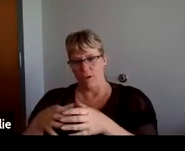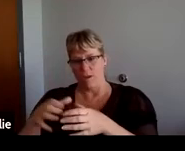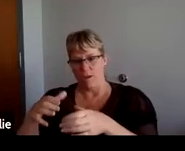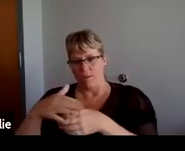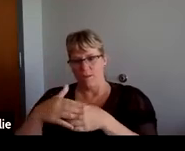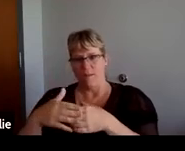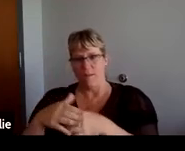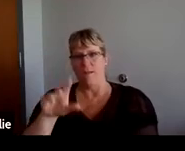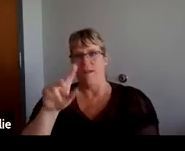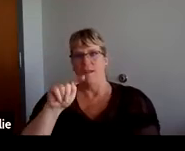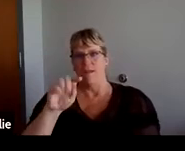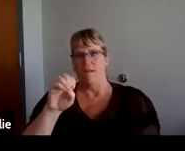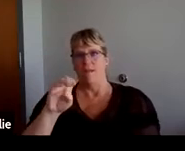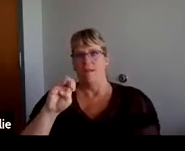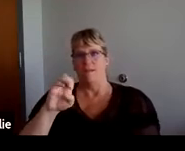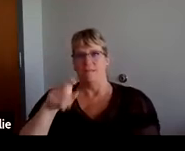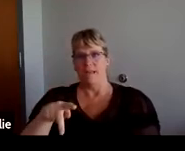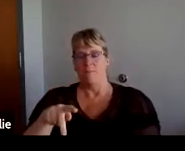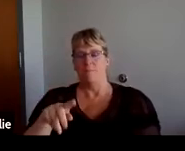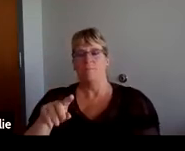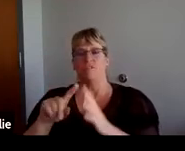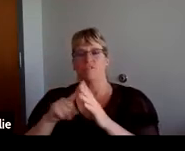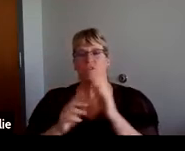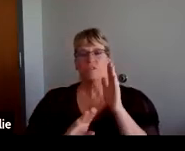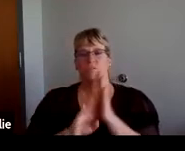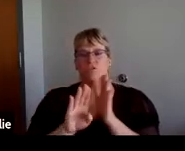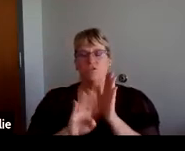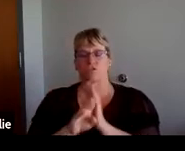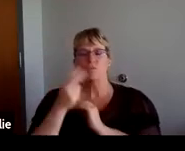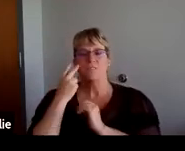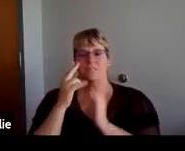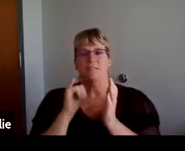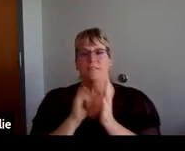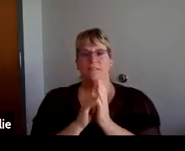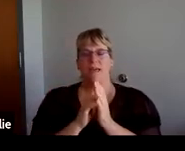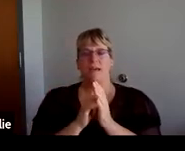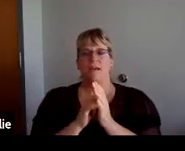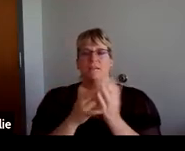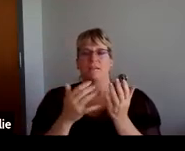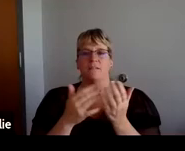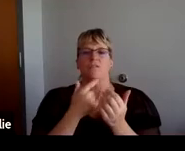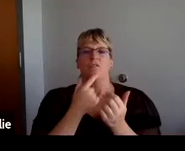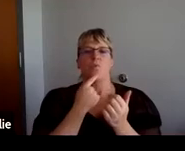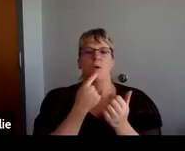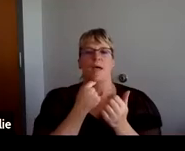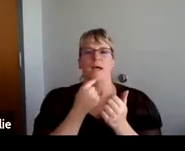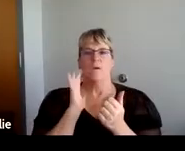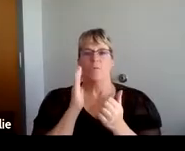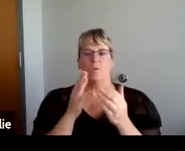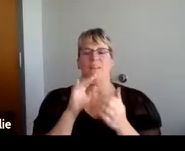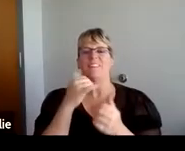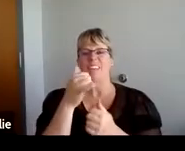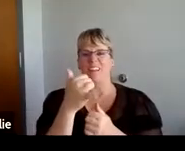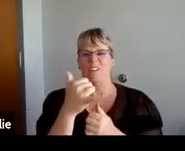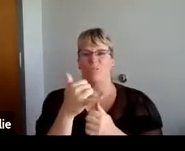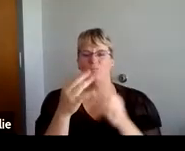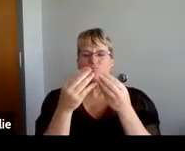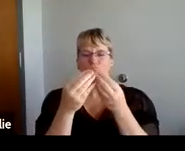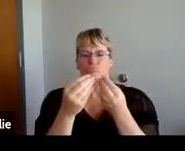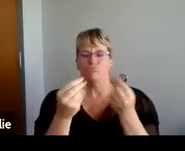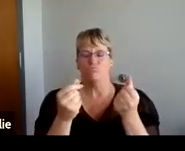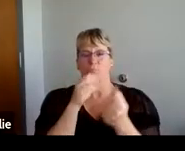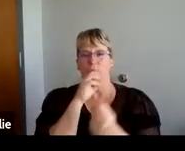temporal lobe starts to mature. We start to see that dissipation of red and yellow about